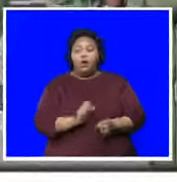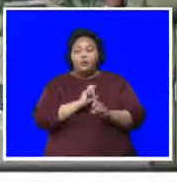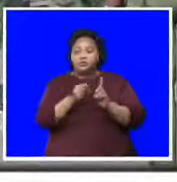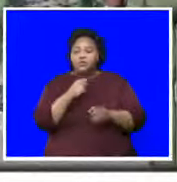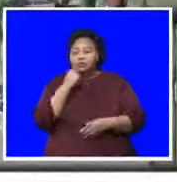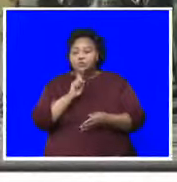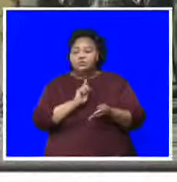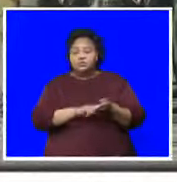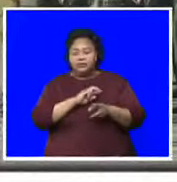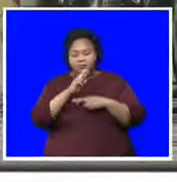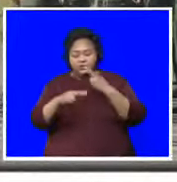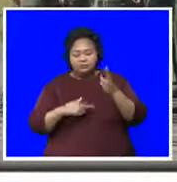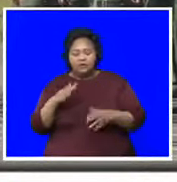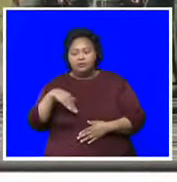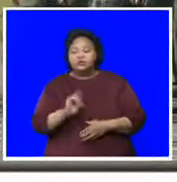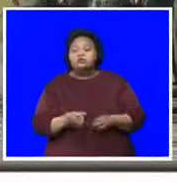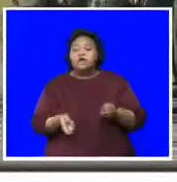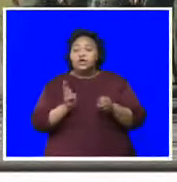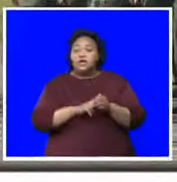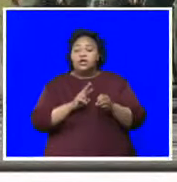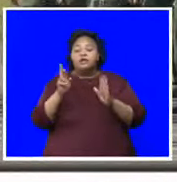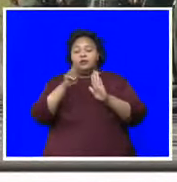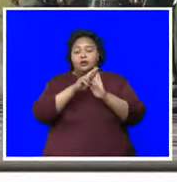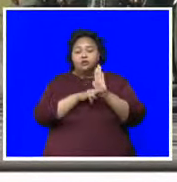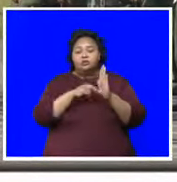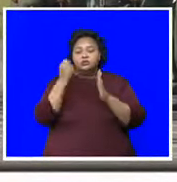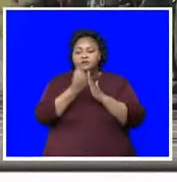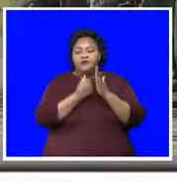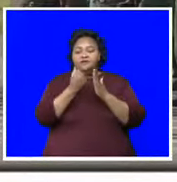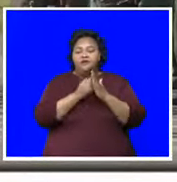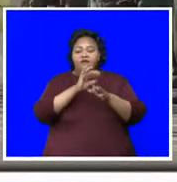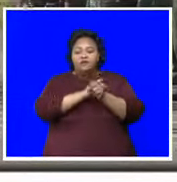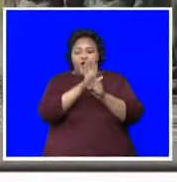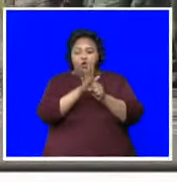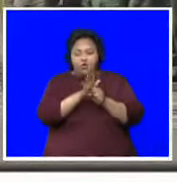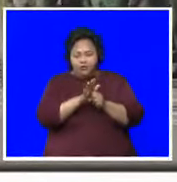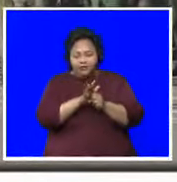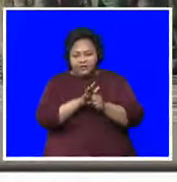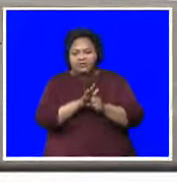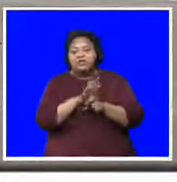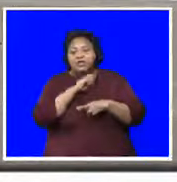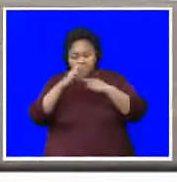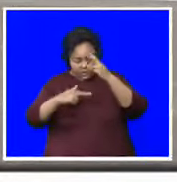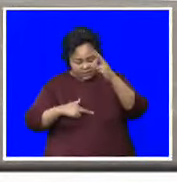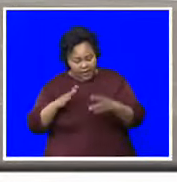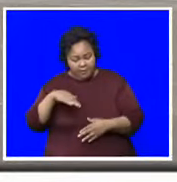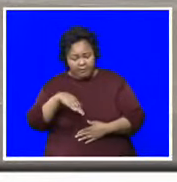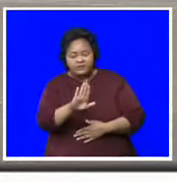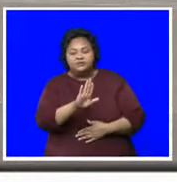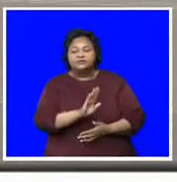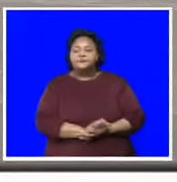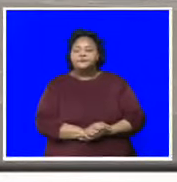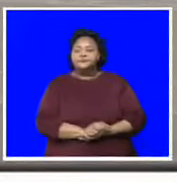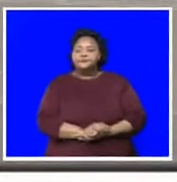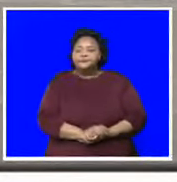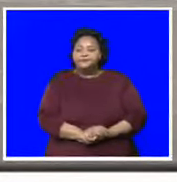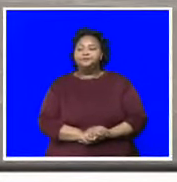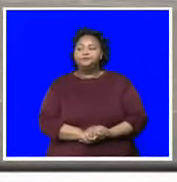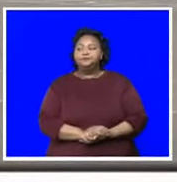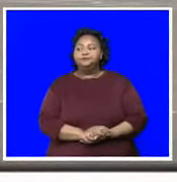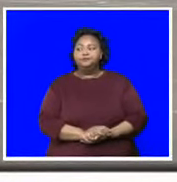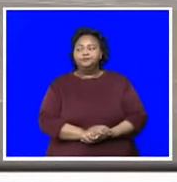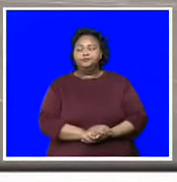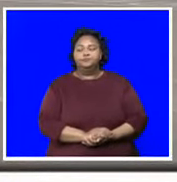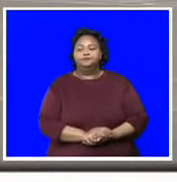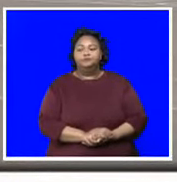COVID-19 regulations will be observed as the COVID-19 pandemic is not yet over. For Eswatini TV News,